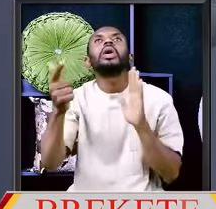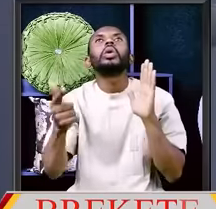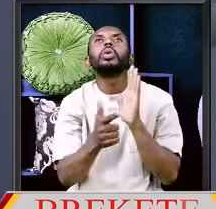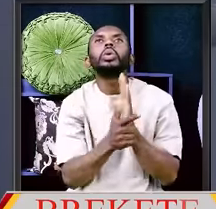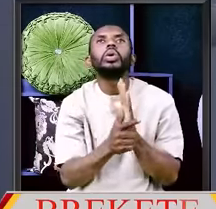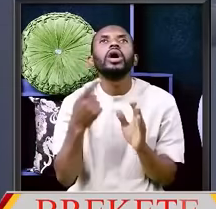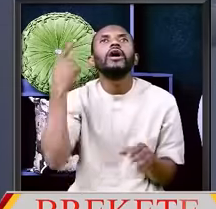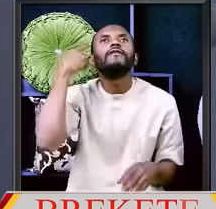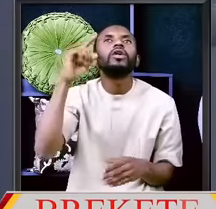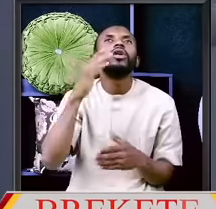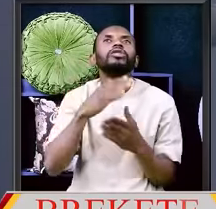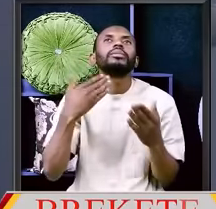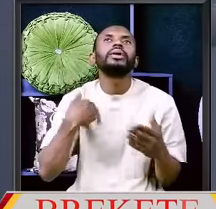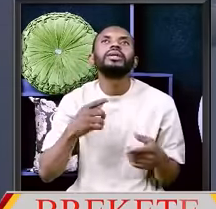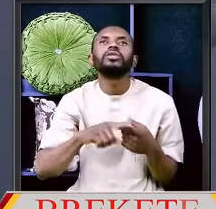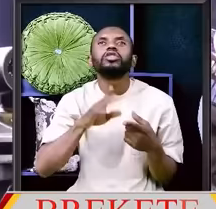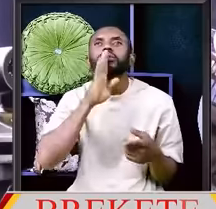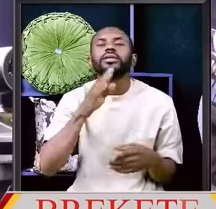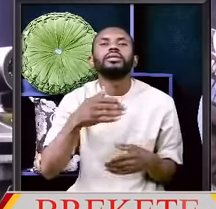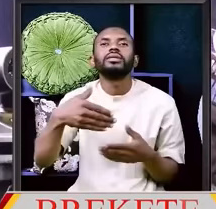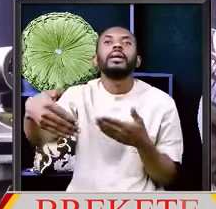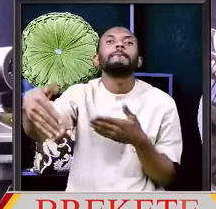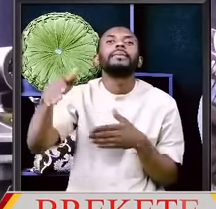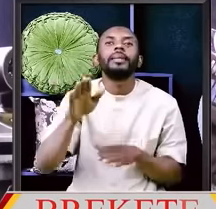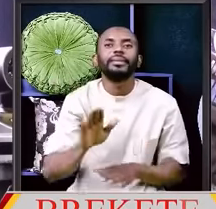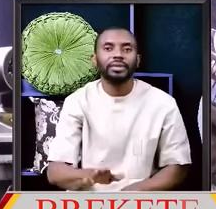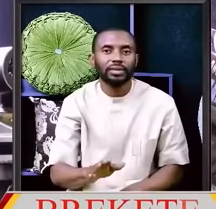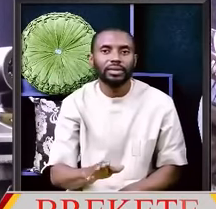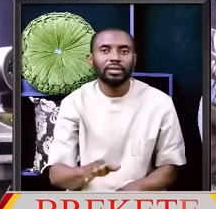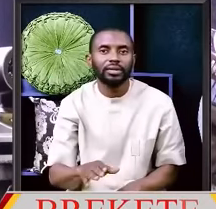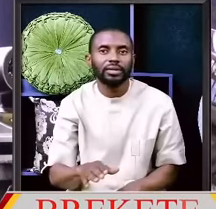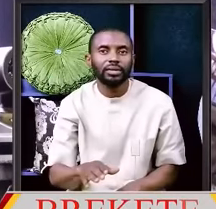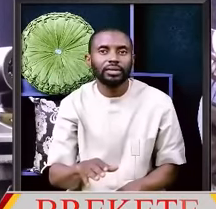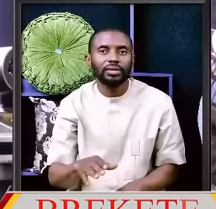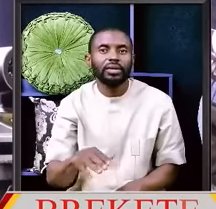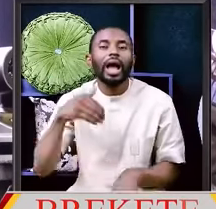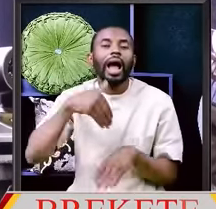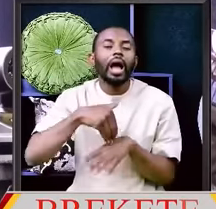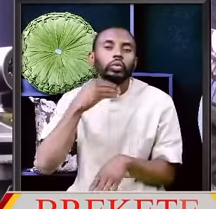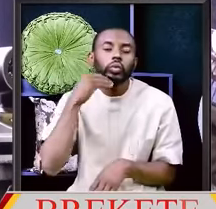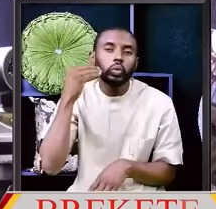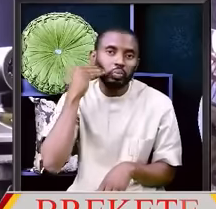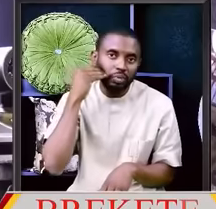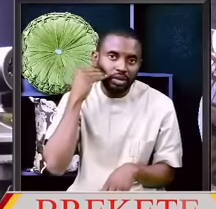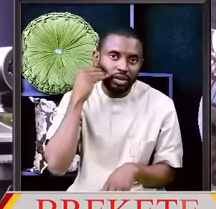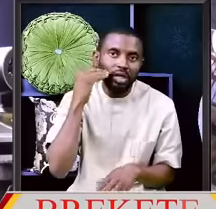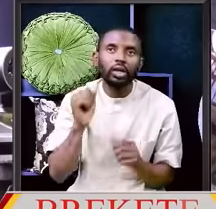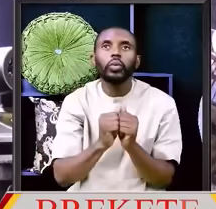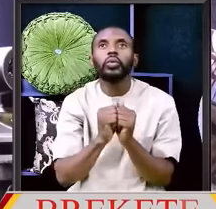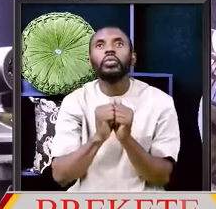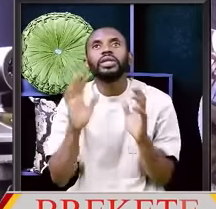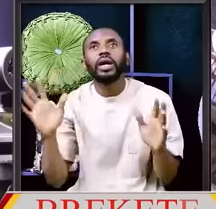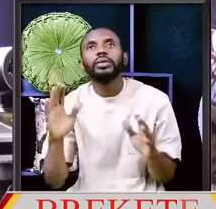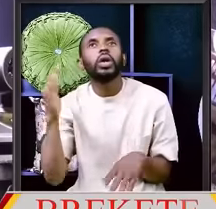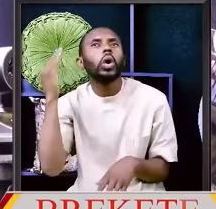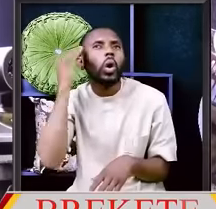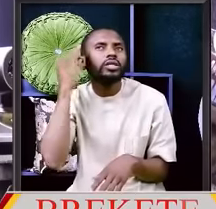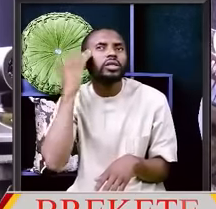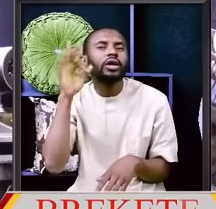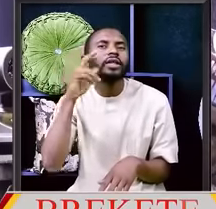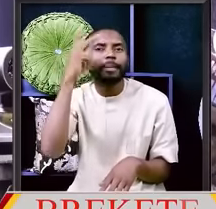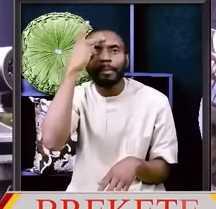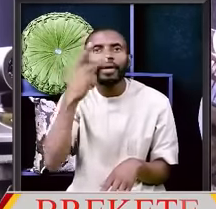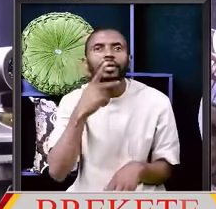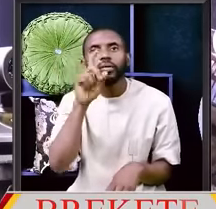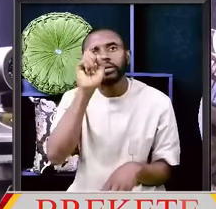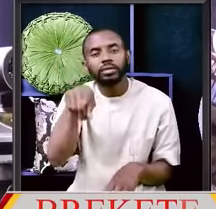for somebody to be embalmed at home without the consent of the